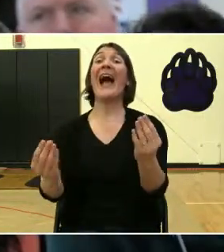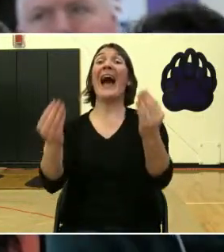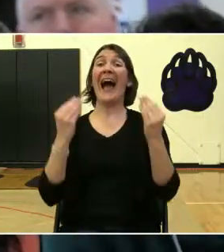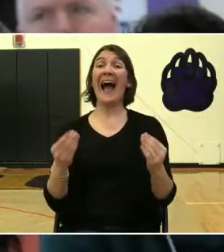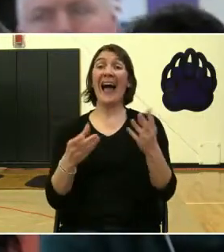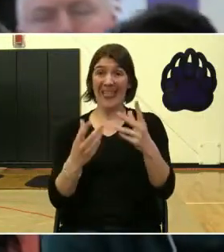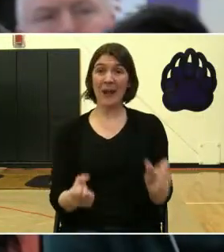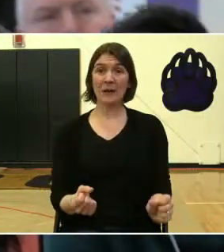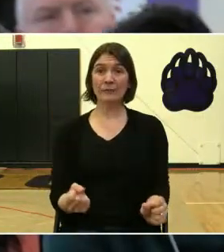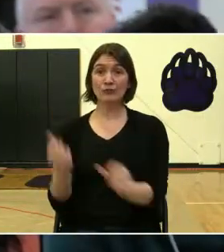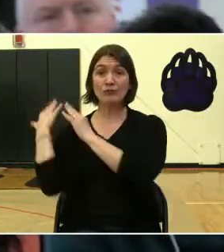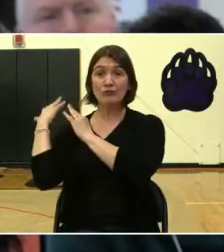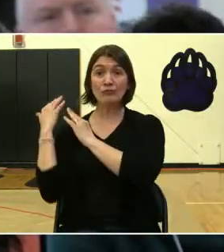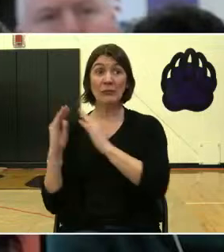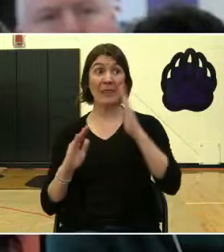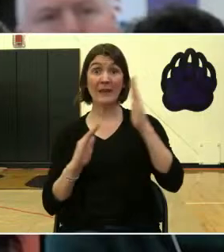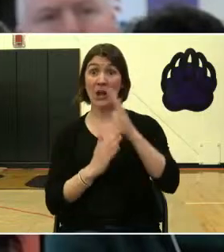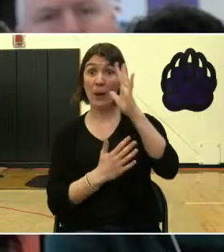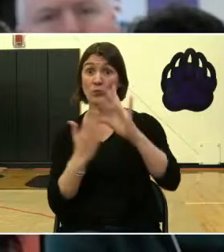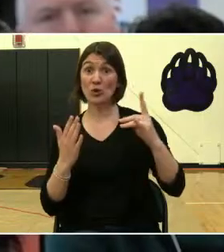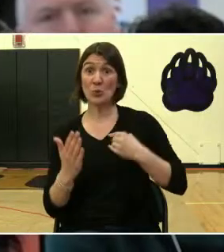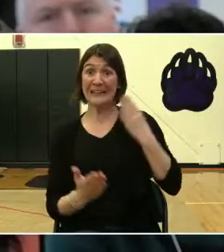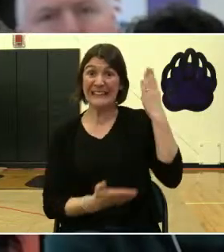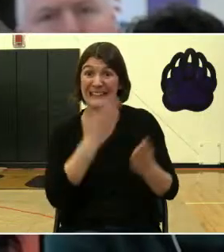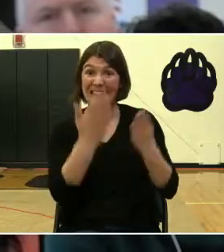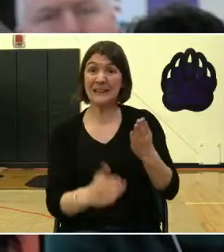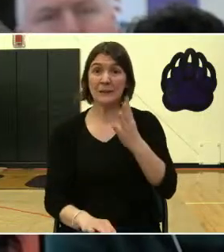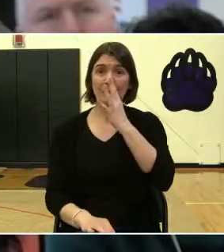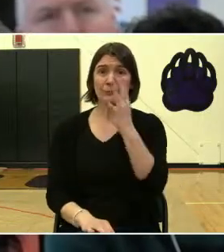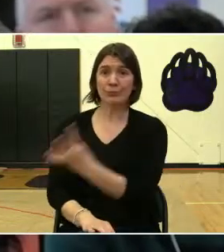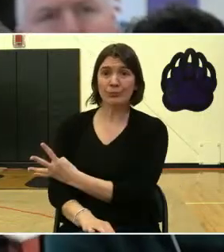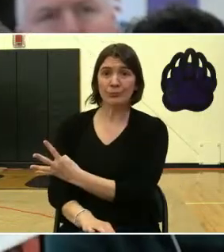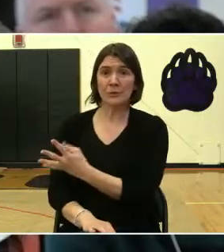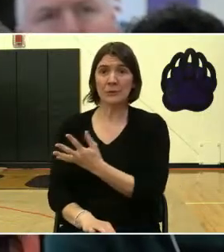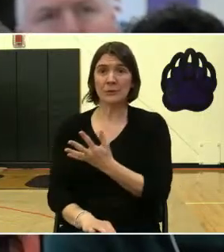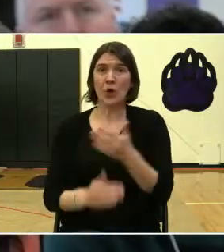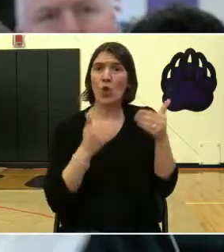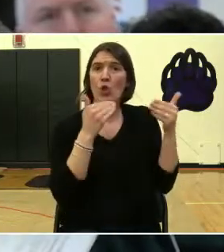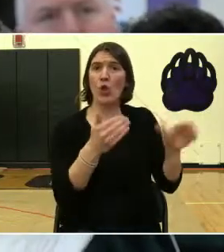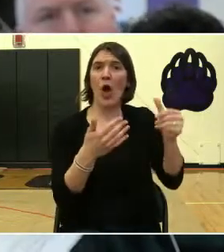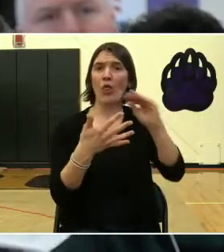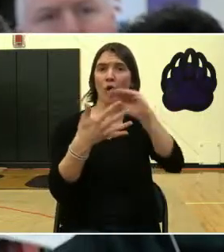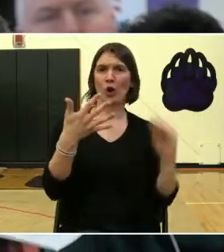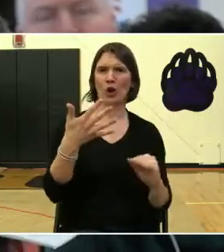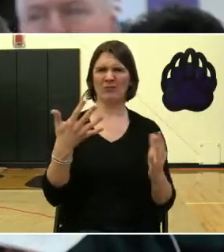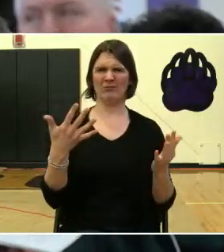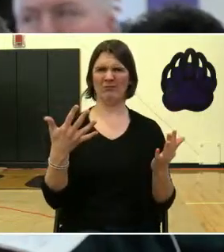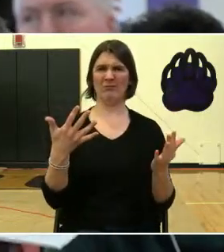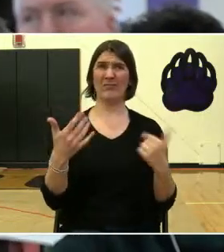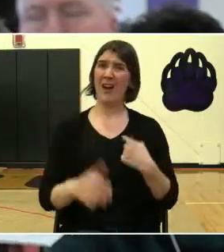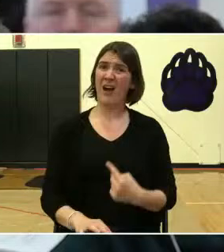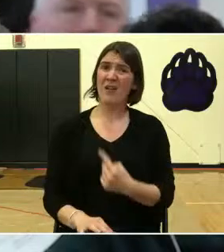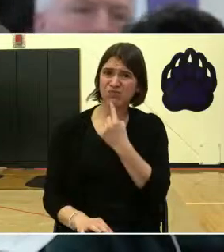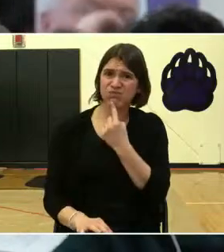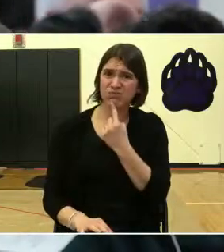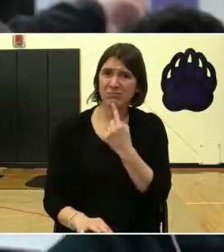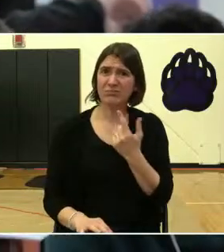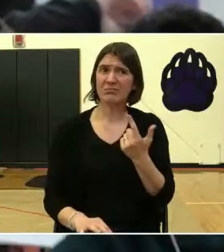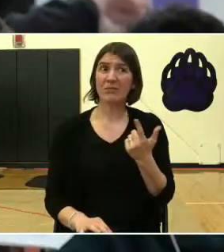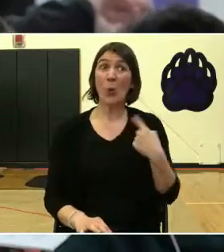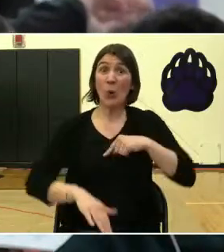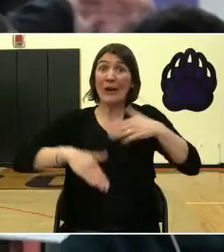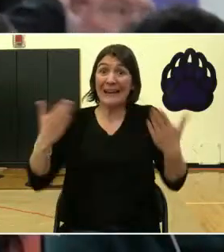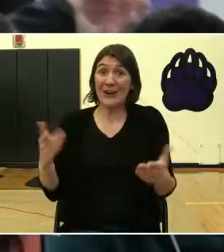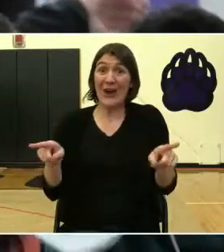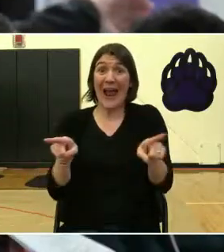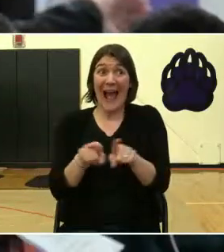disregarded the top choices that the public submitted and went went forward with others and so I'm really disappointed that we are